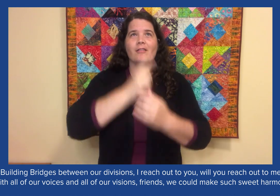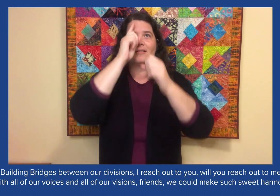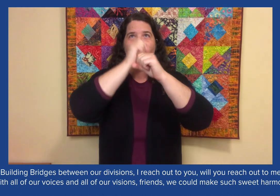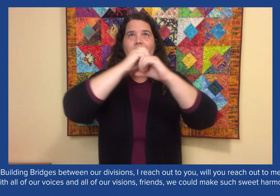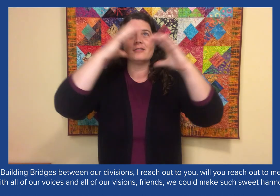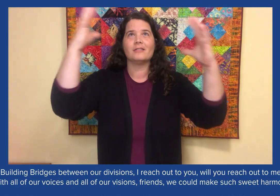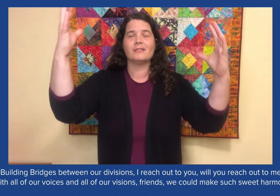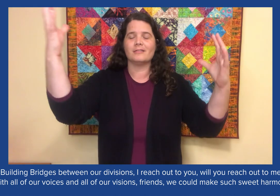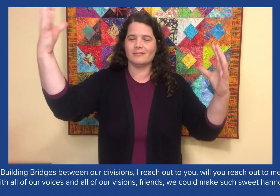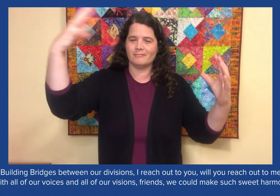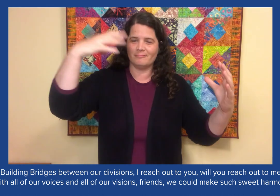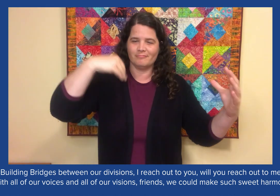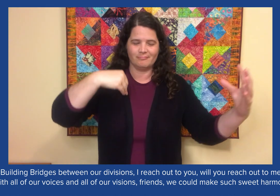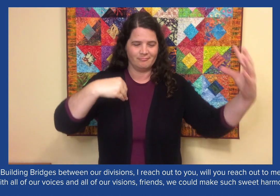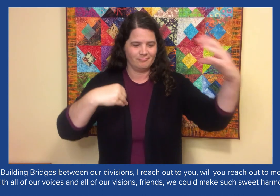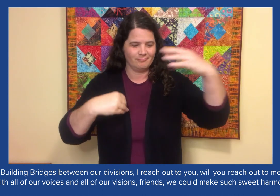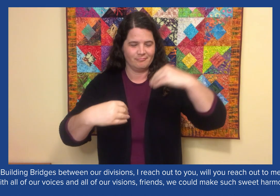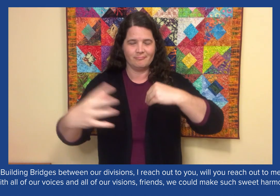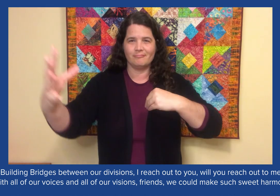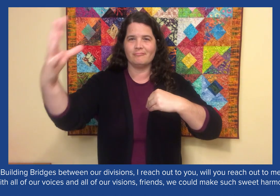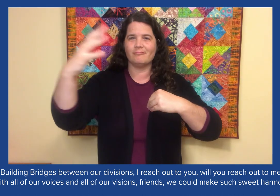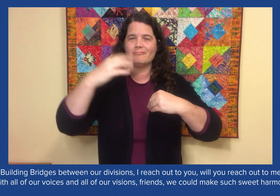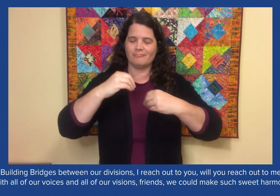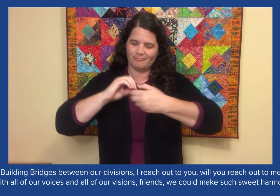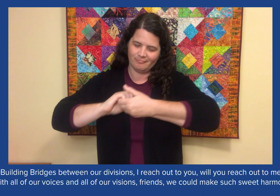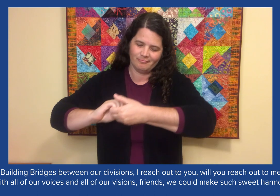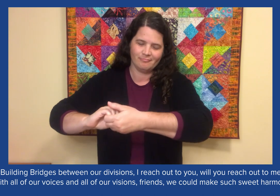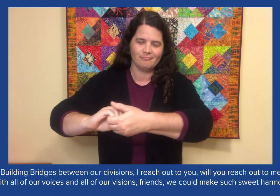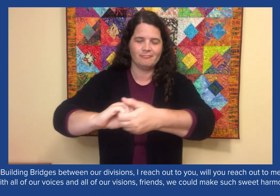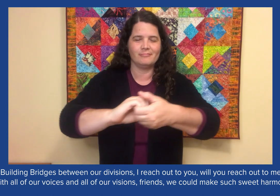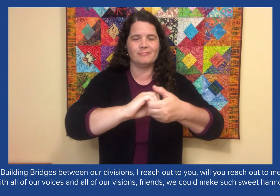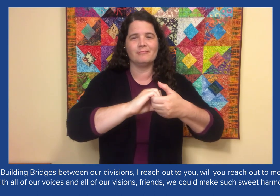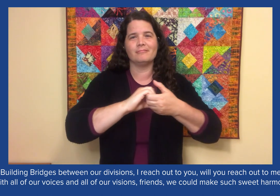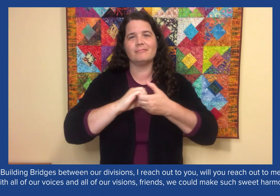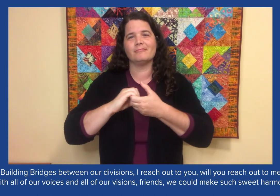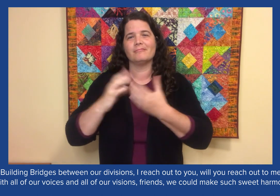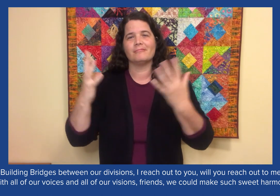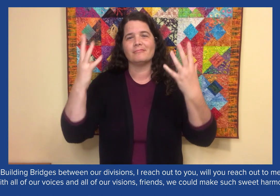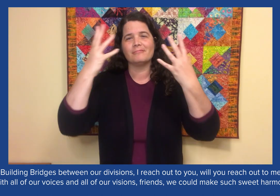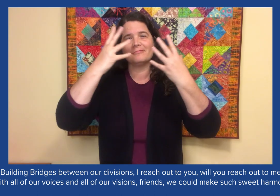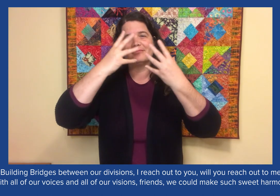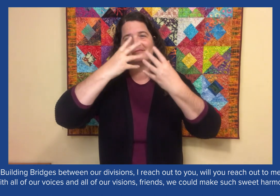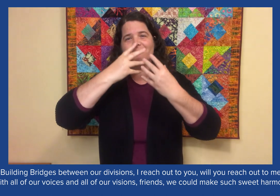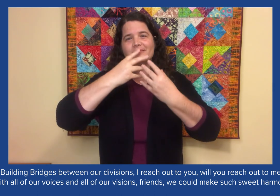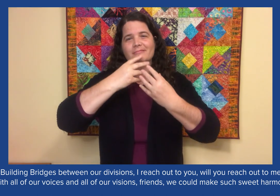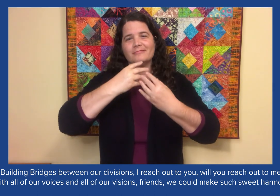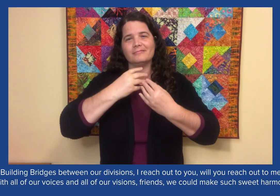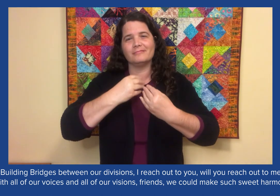of our visions, friends, we could make such sweet